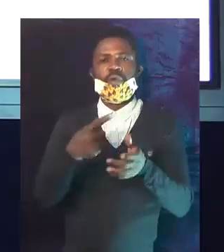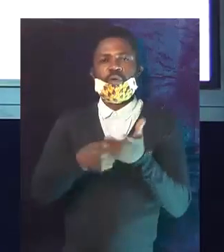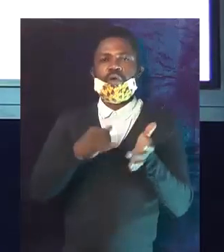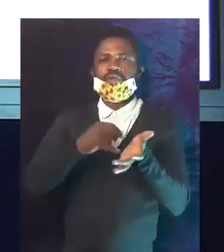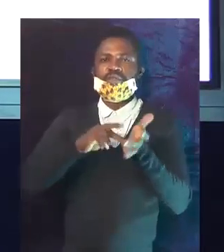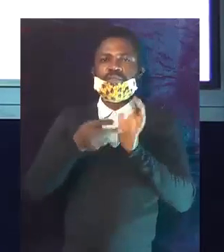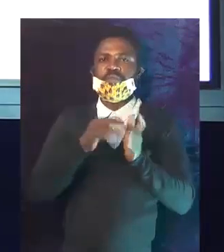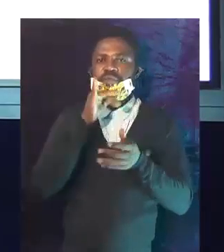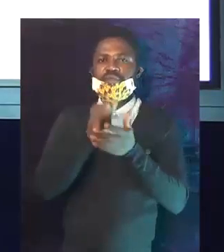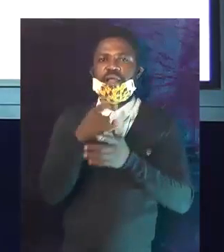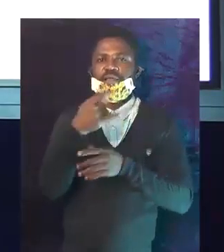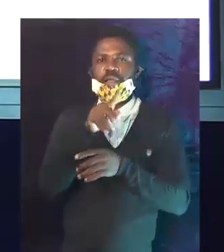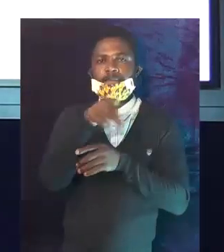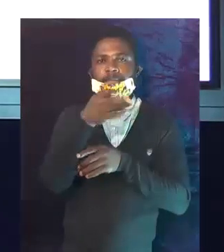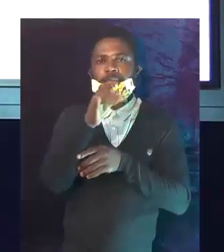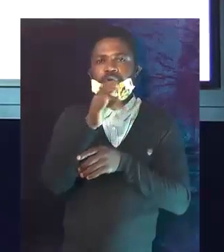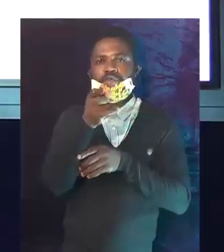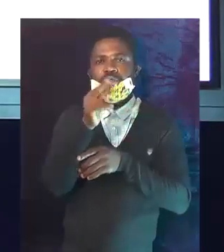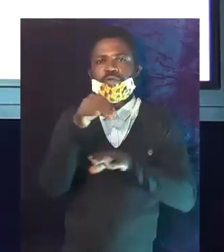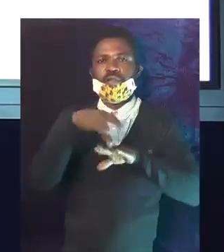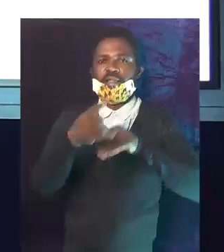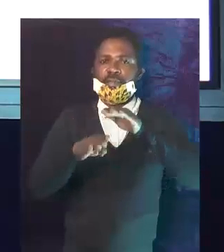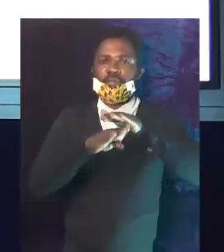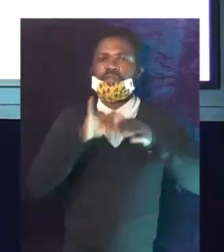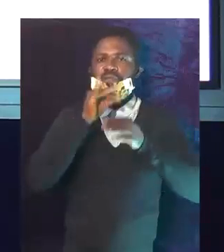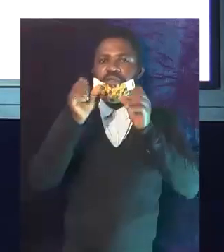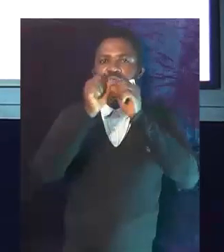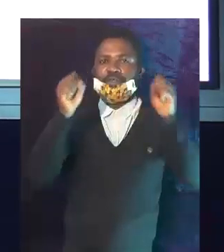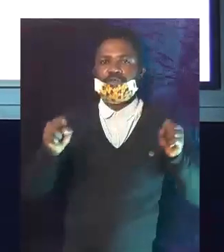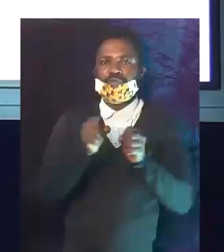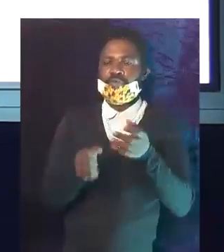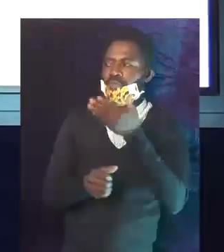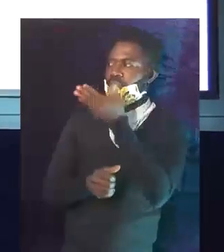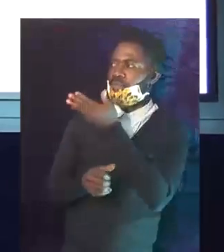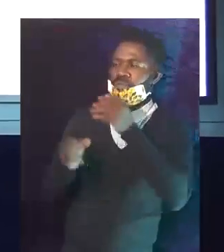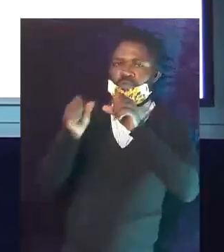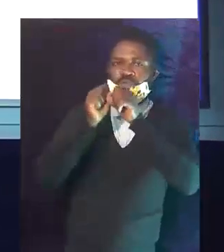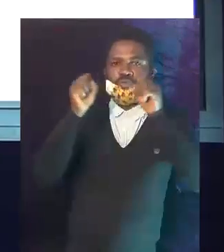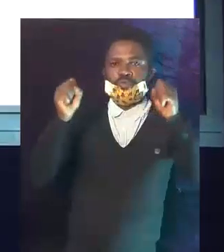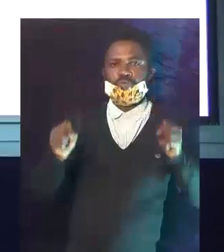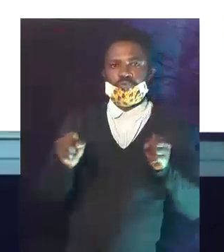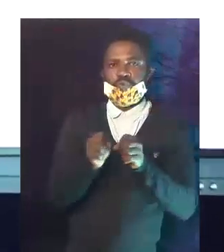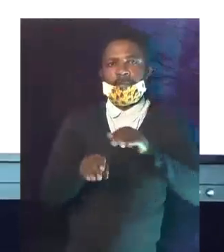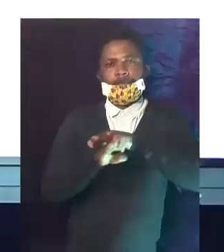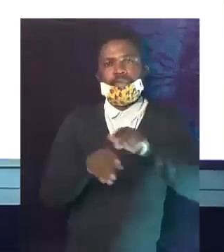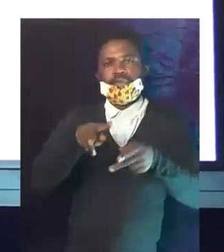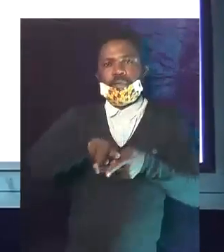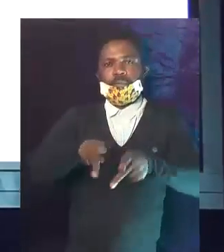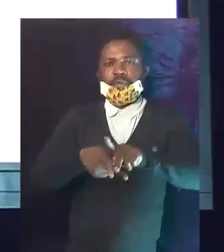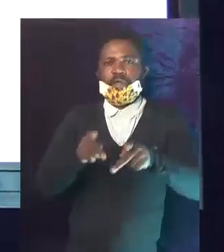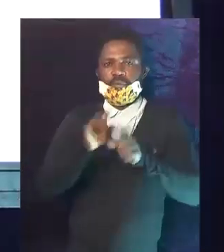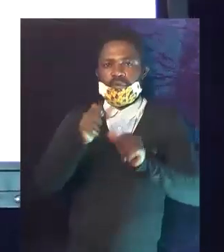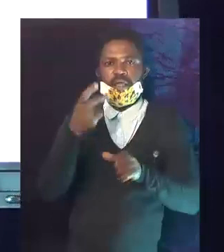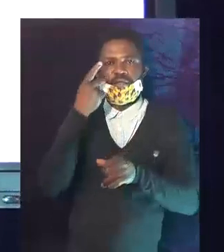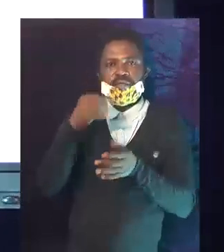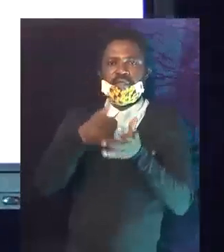the polygon at the base is a square. This is a square based pyramid. Look at it go. You can see it